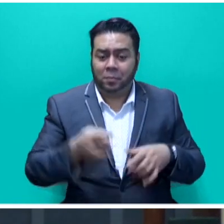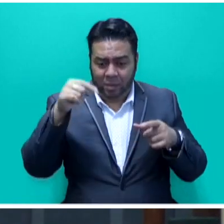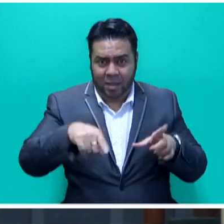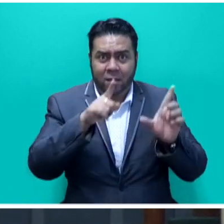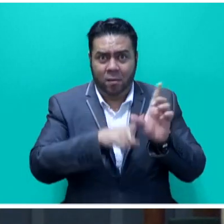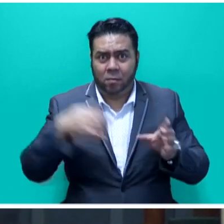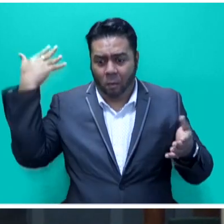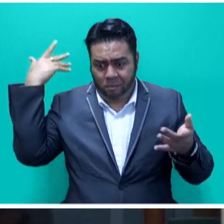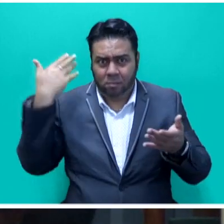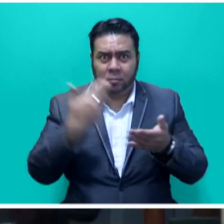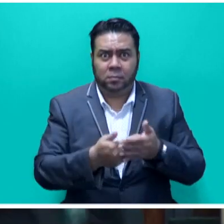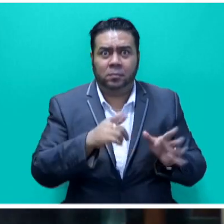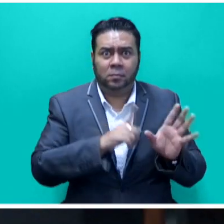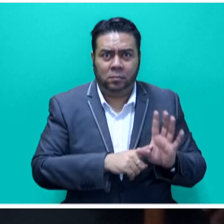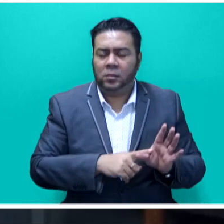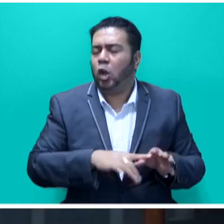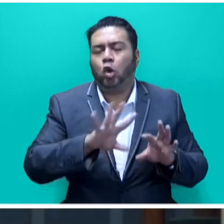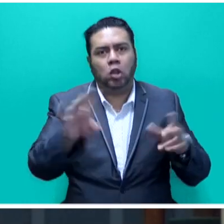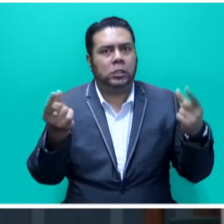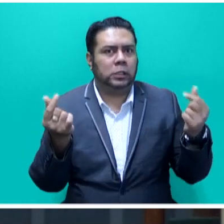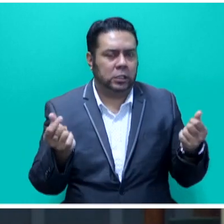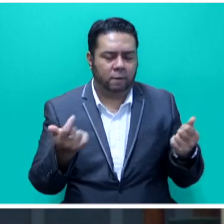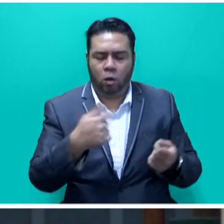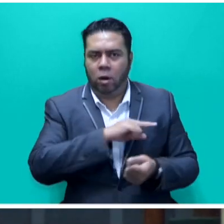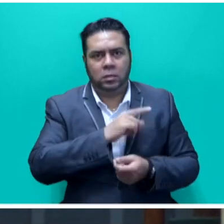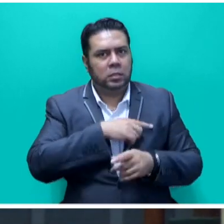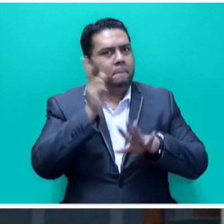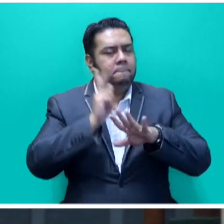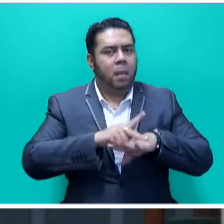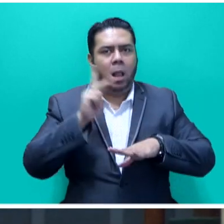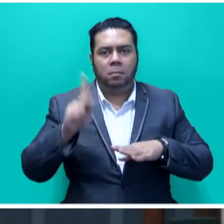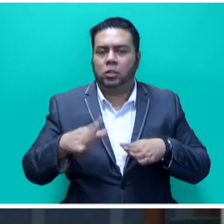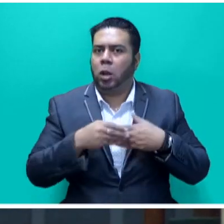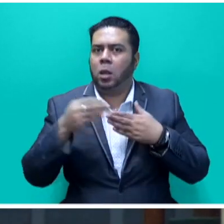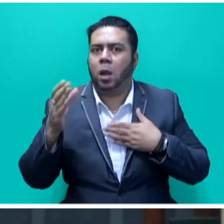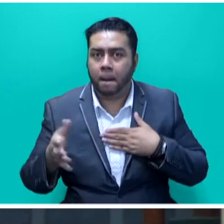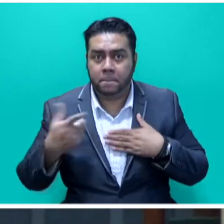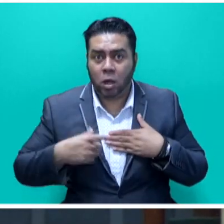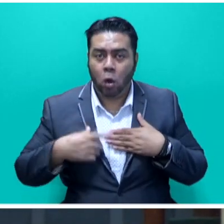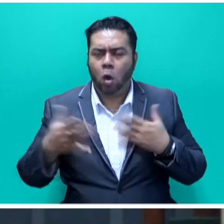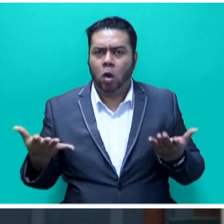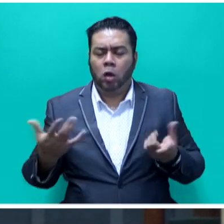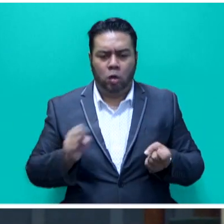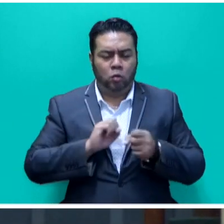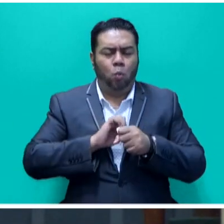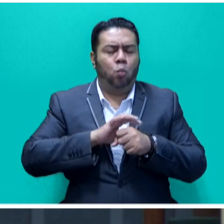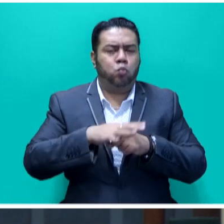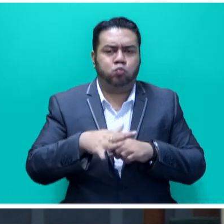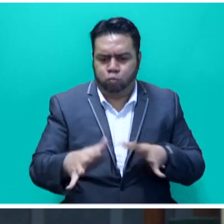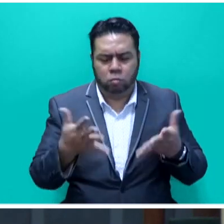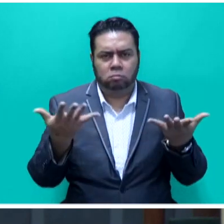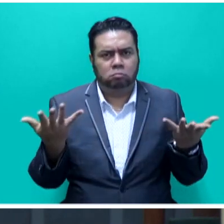year that has gone was not the easiest for us as parliamentary leaders, and it was obviously because of the unprecedented situation we